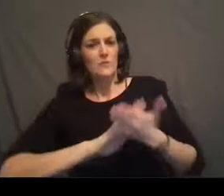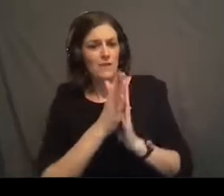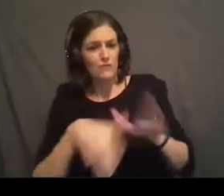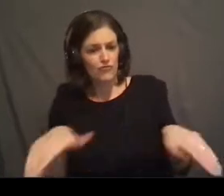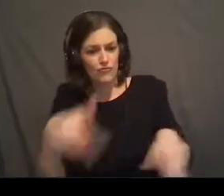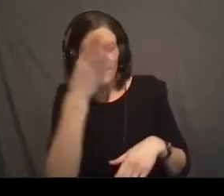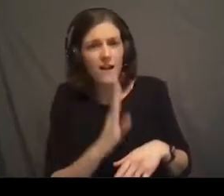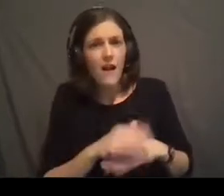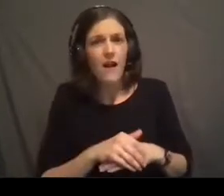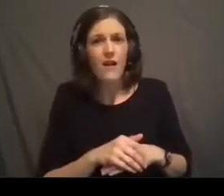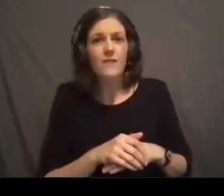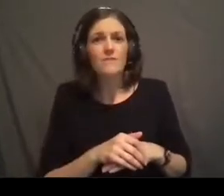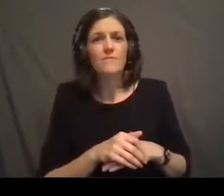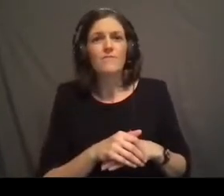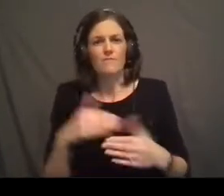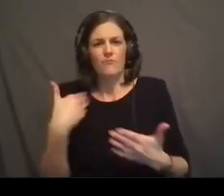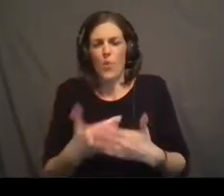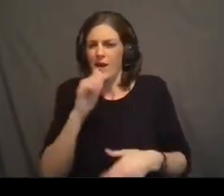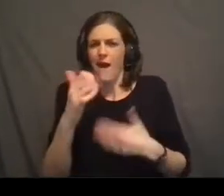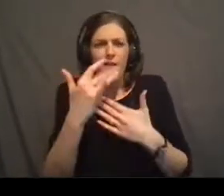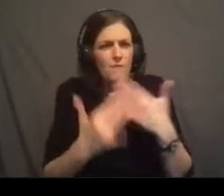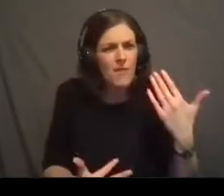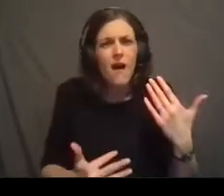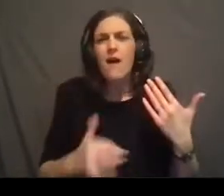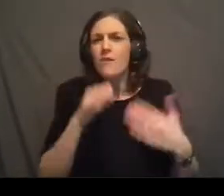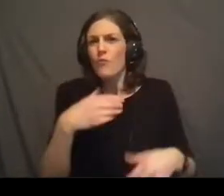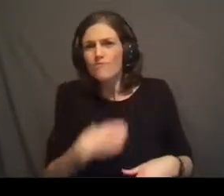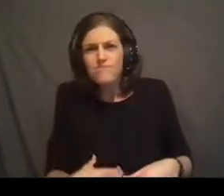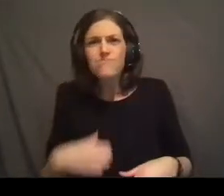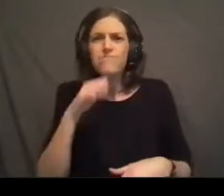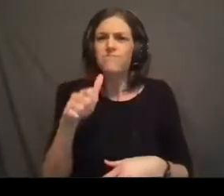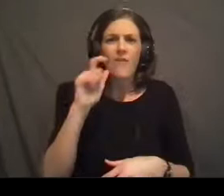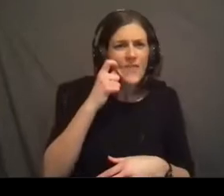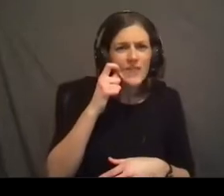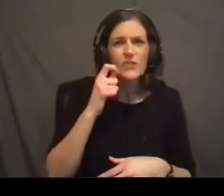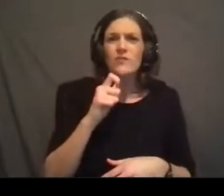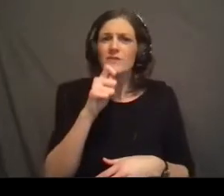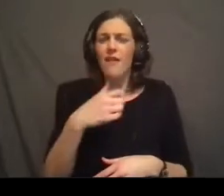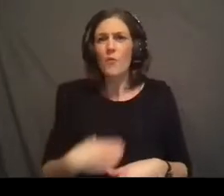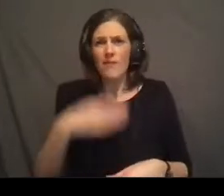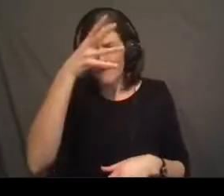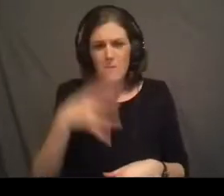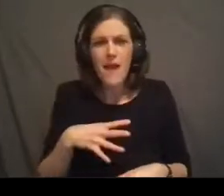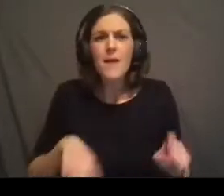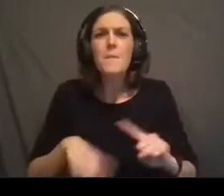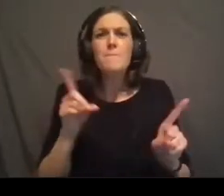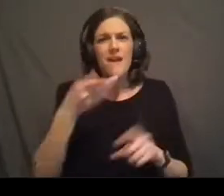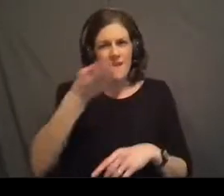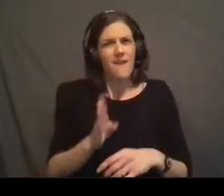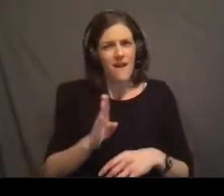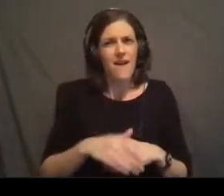God, who were born not of blood, nor the will, nor of flesh, nor the will of man, but of